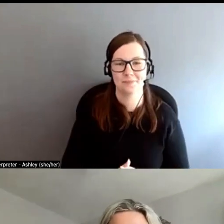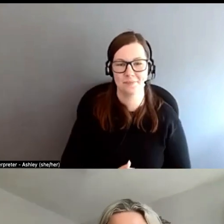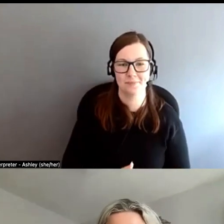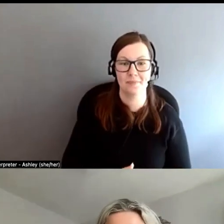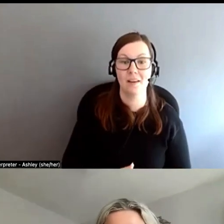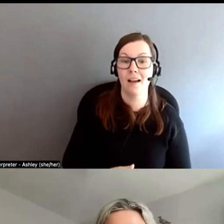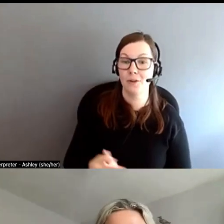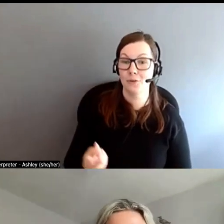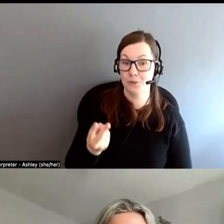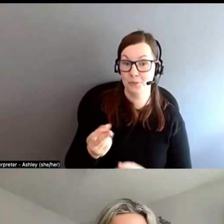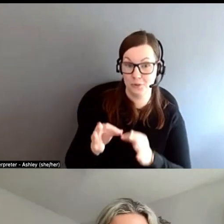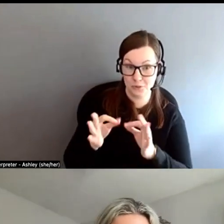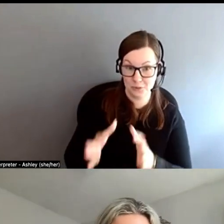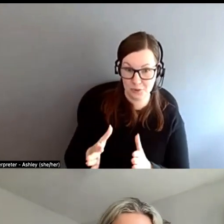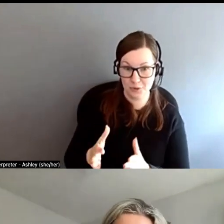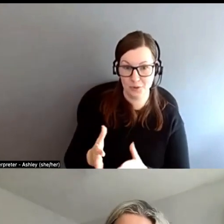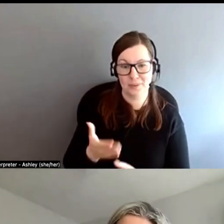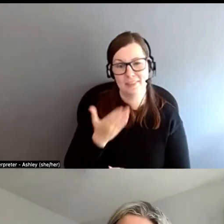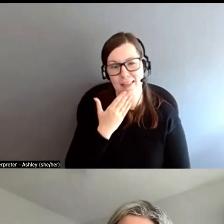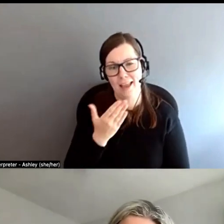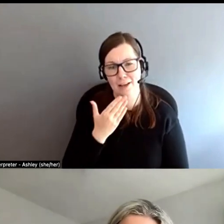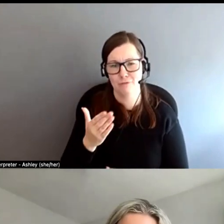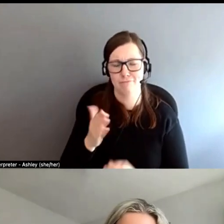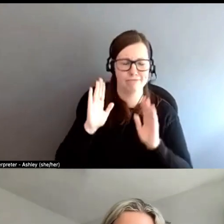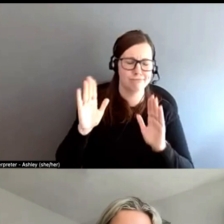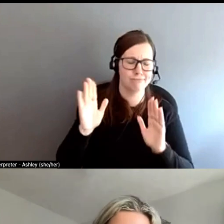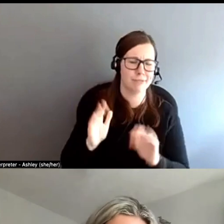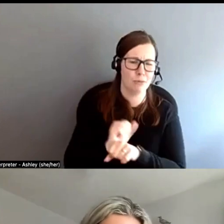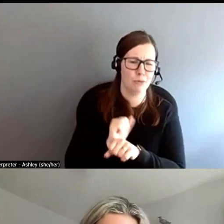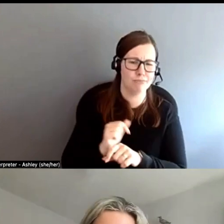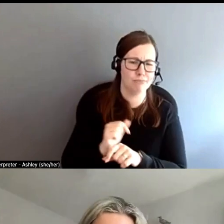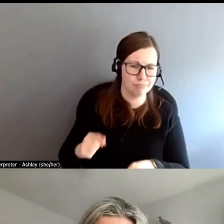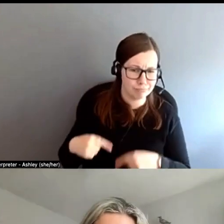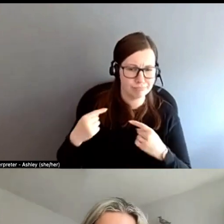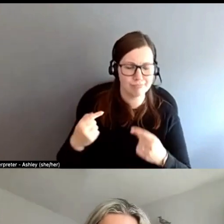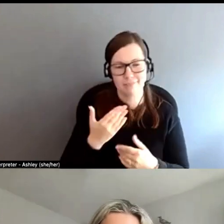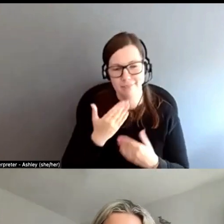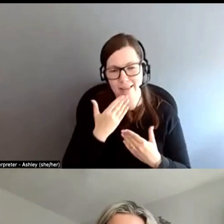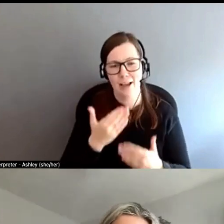Marianne and Ashley, you are amazing. Thank you. I know sometimes we